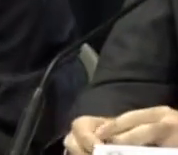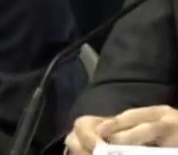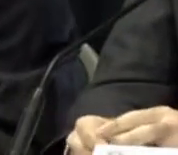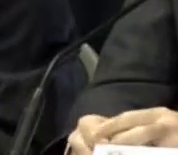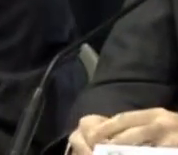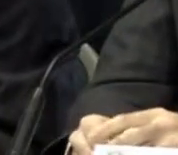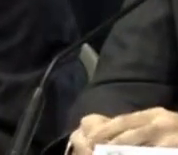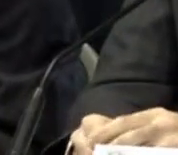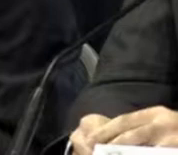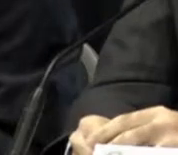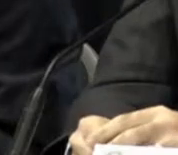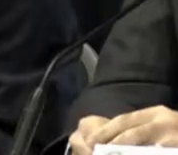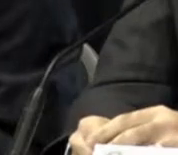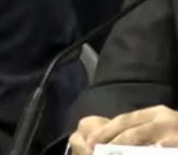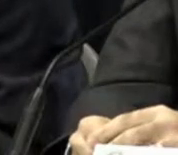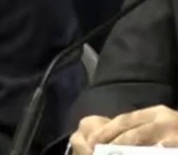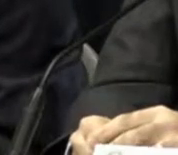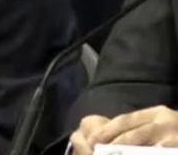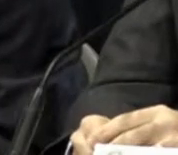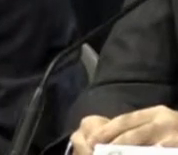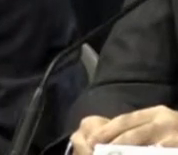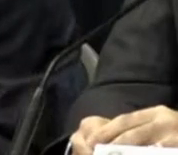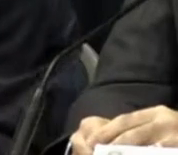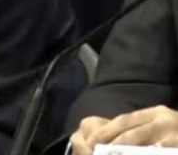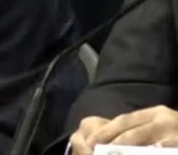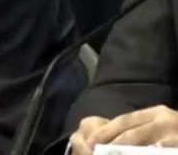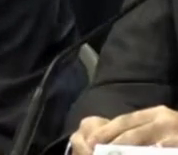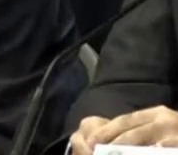That could be the case in some circumstances.